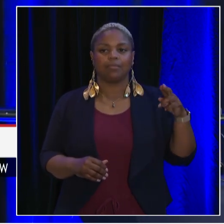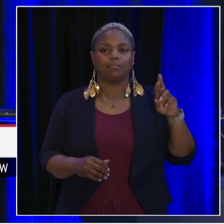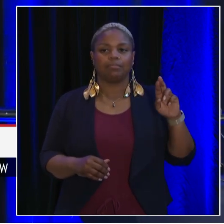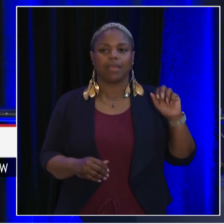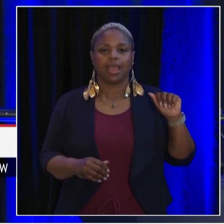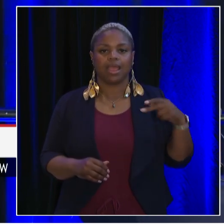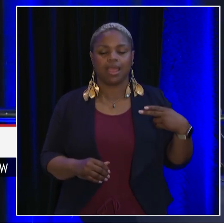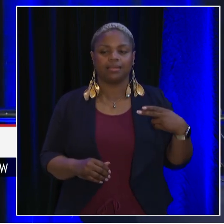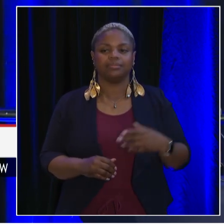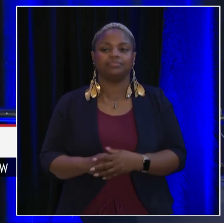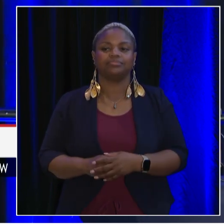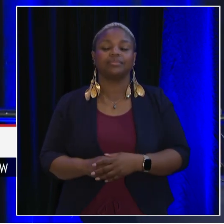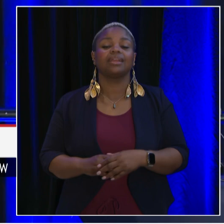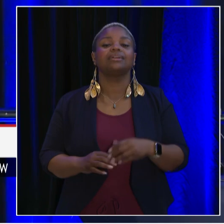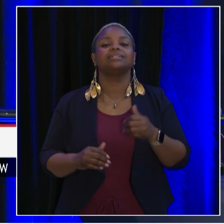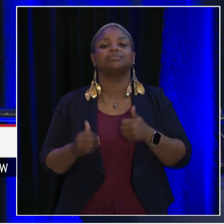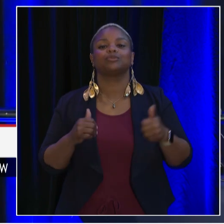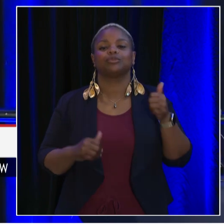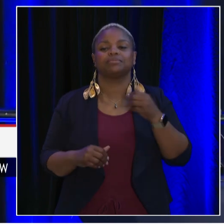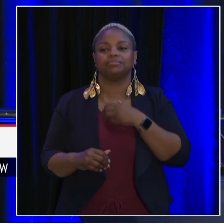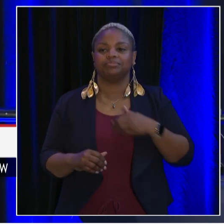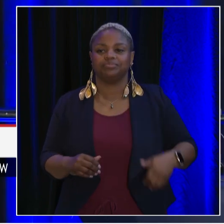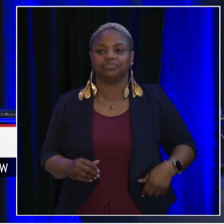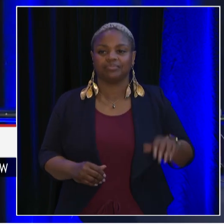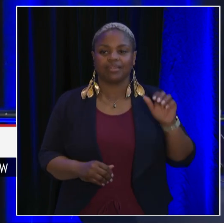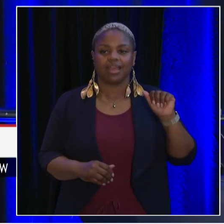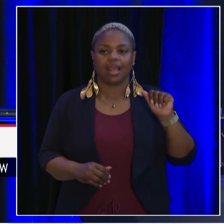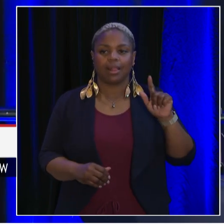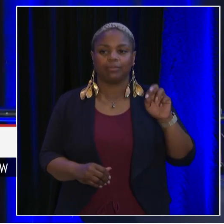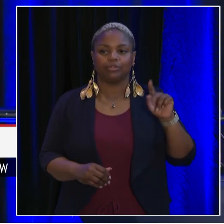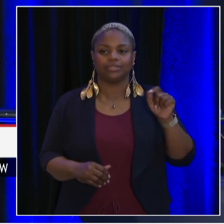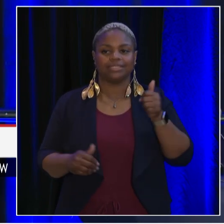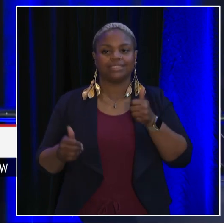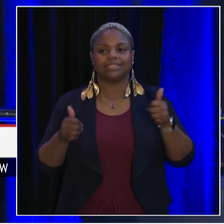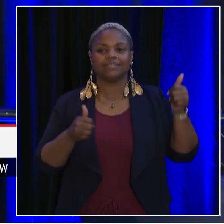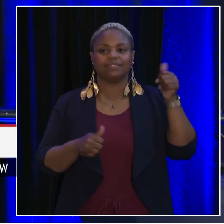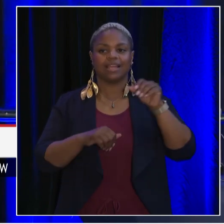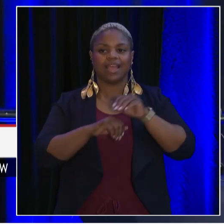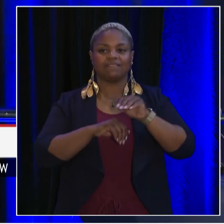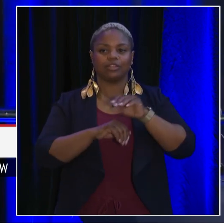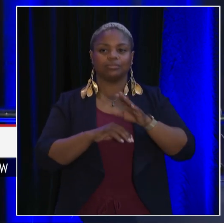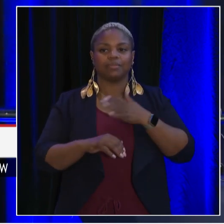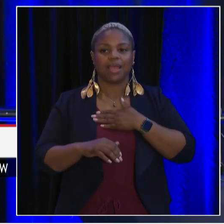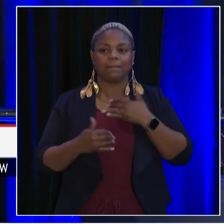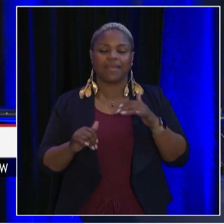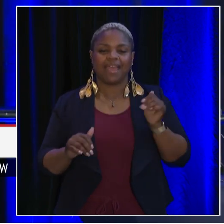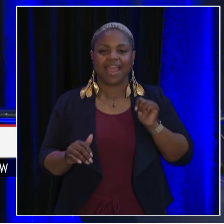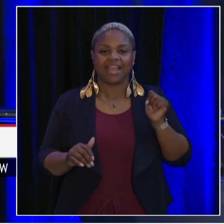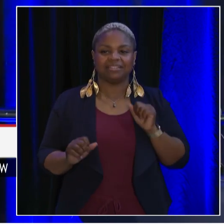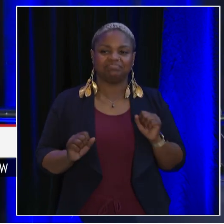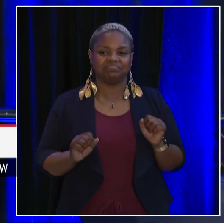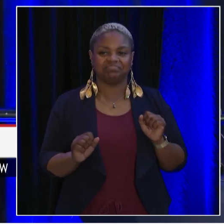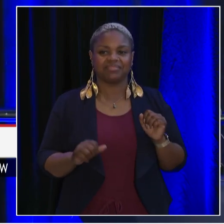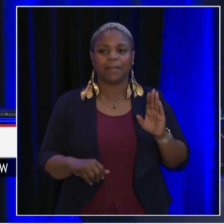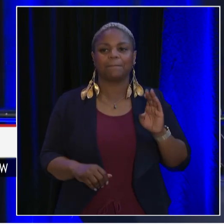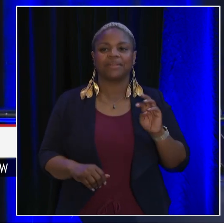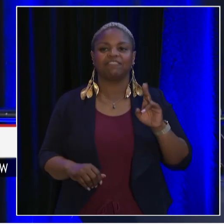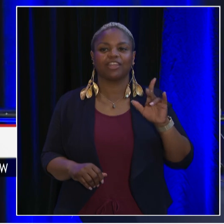room. Senior Advisor, and I like to say my play auntie, Beverly Perry.